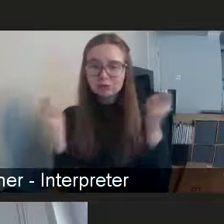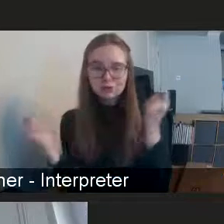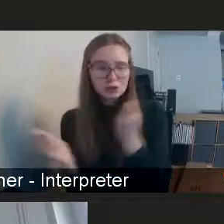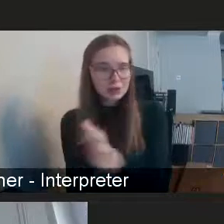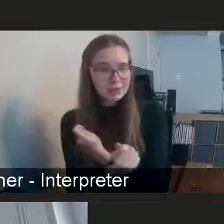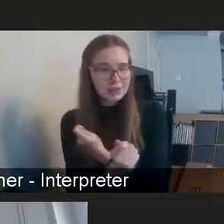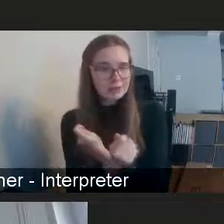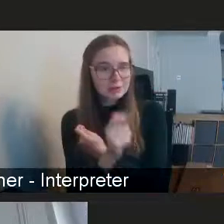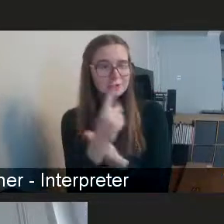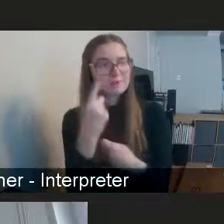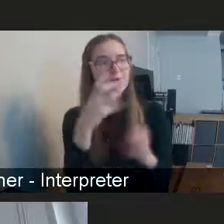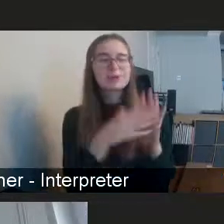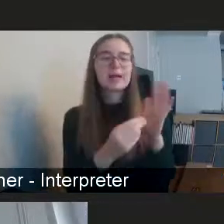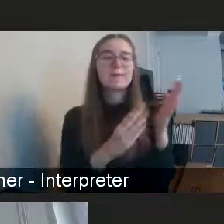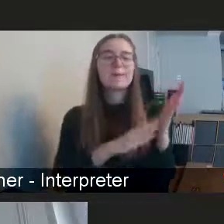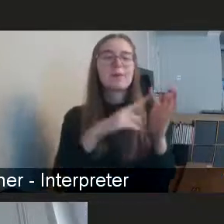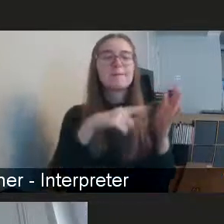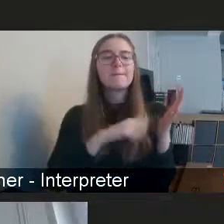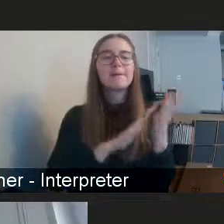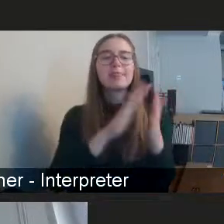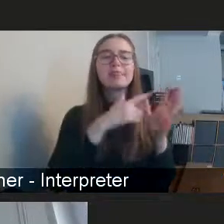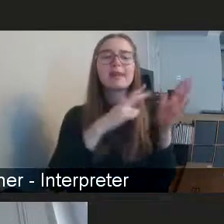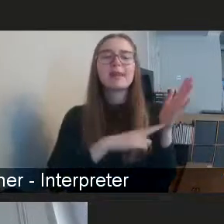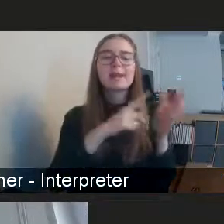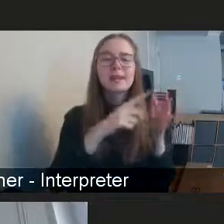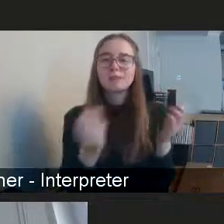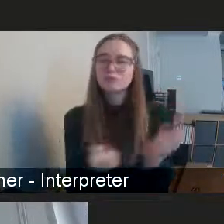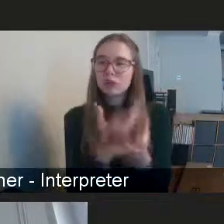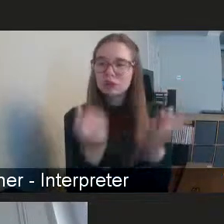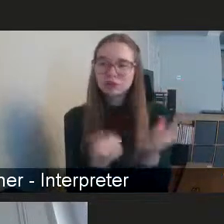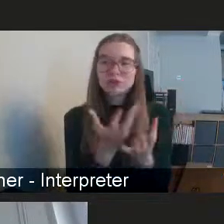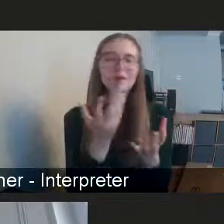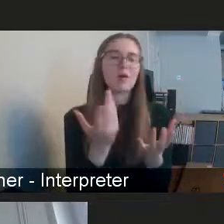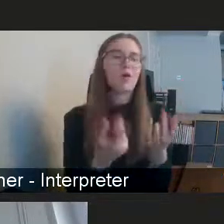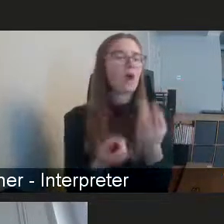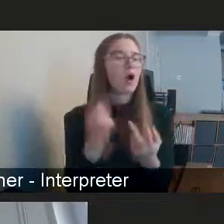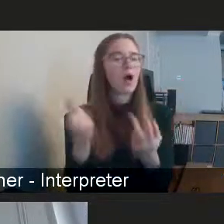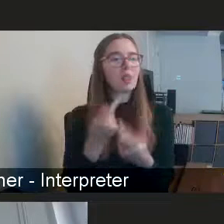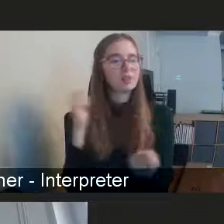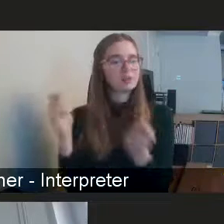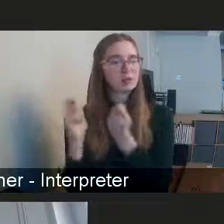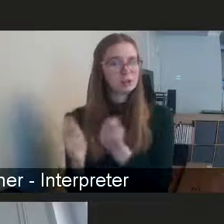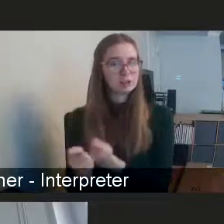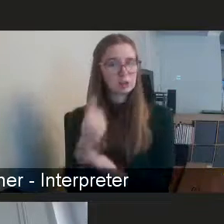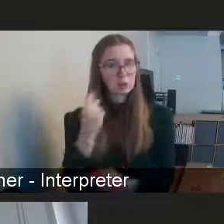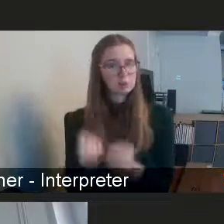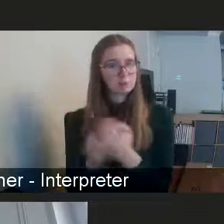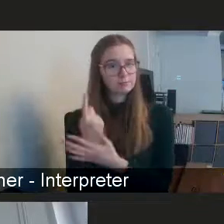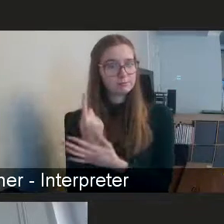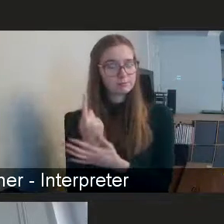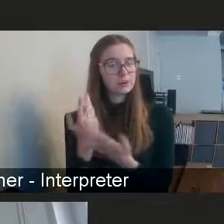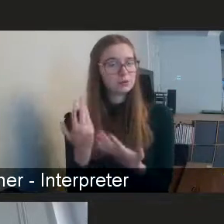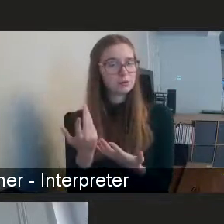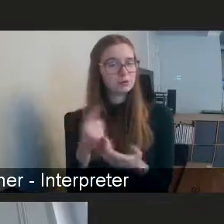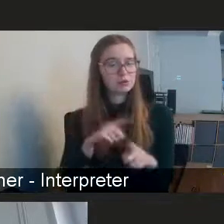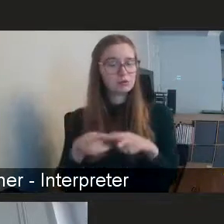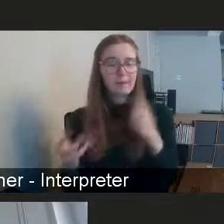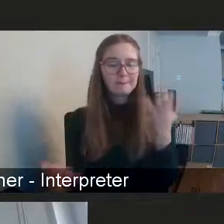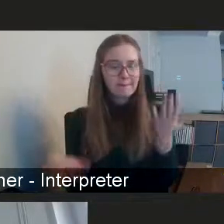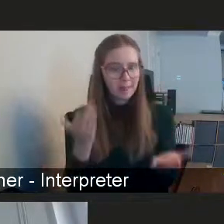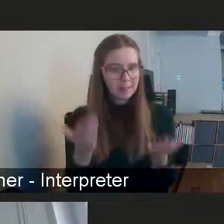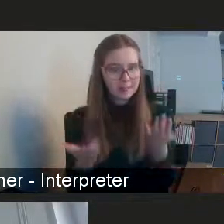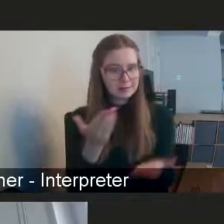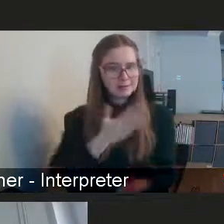the methane production, or there are various other changes that might happen. So to balance those, we need